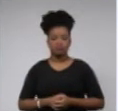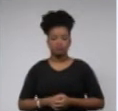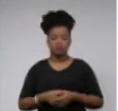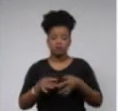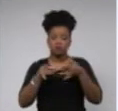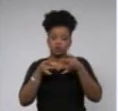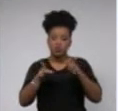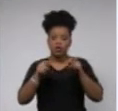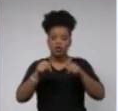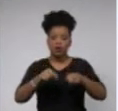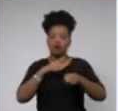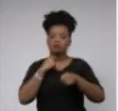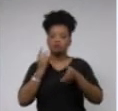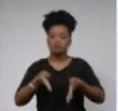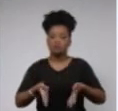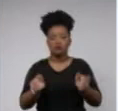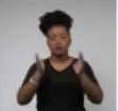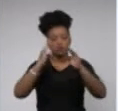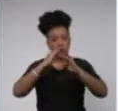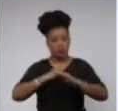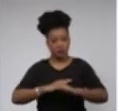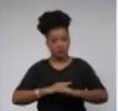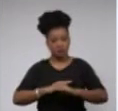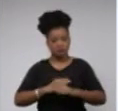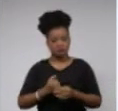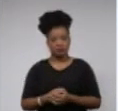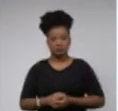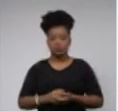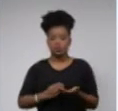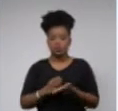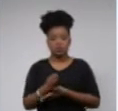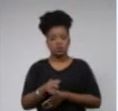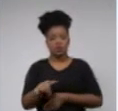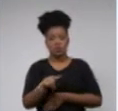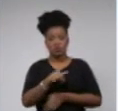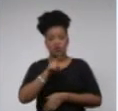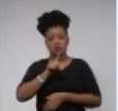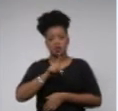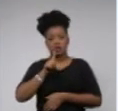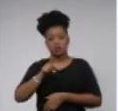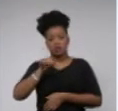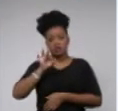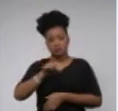rate of 2.22%, lower than the global rate of